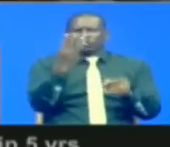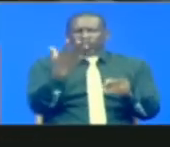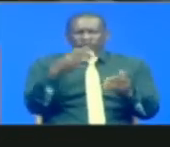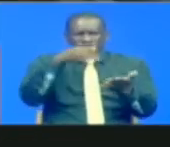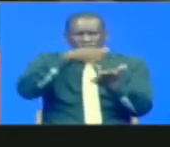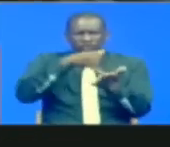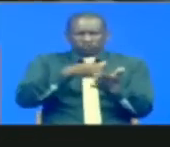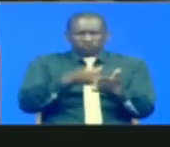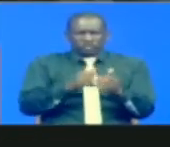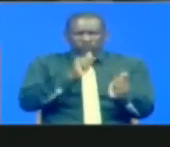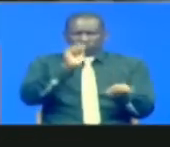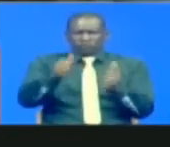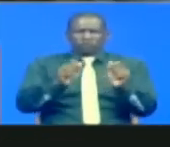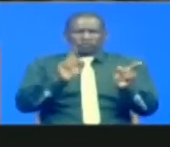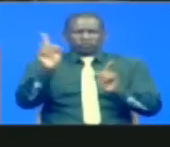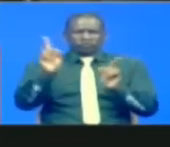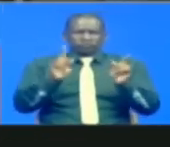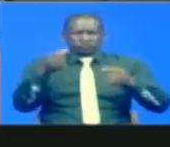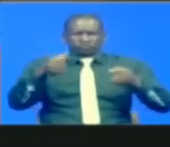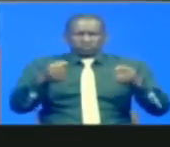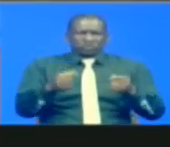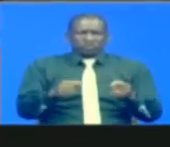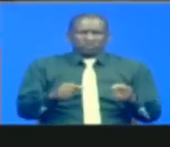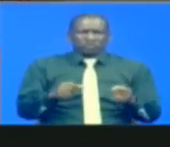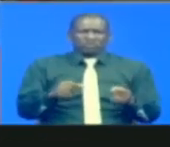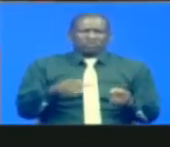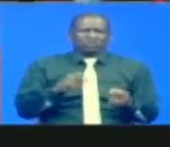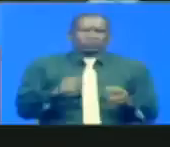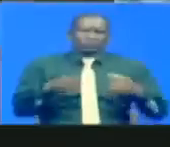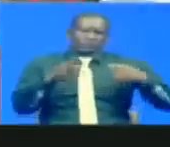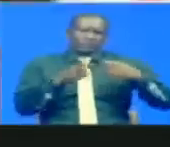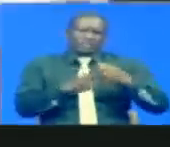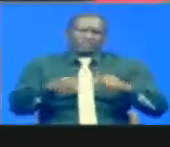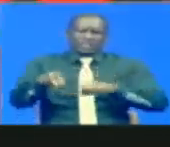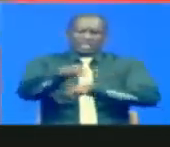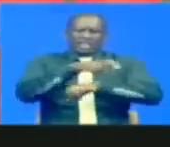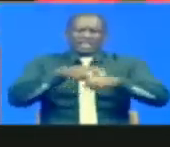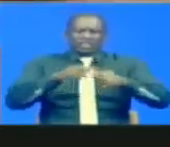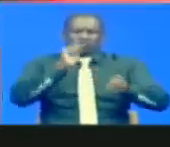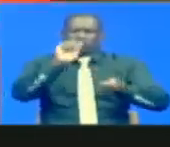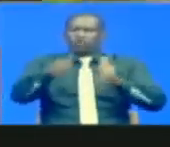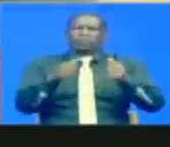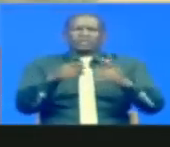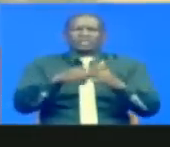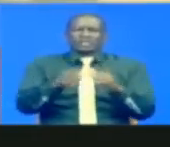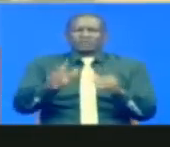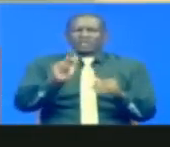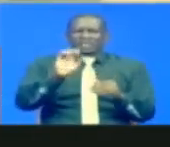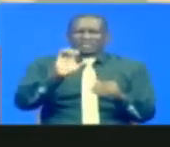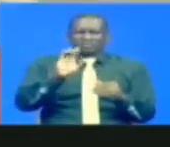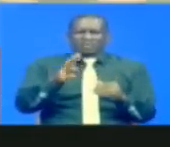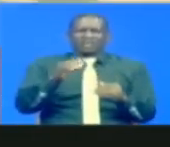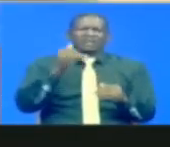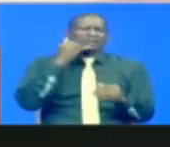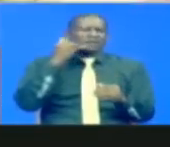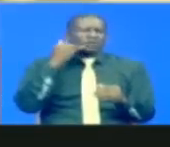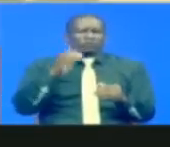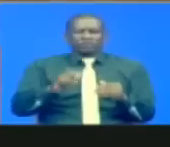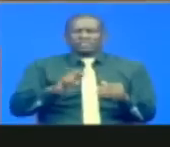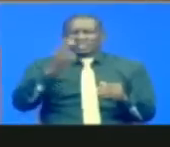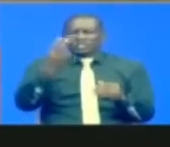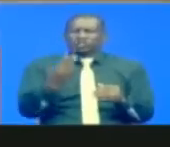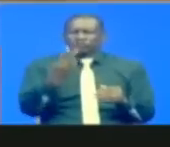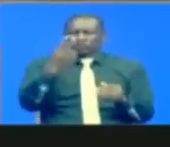rally. There will be a total of 7 national rally events beginning with the KCB Nakuru Rally on the 2nd of February,